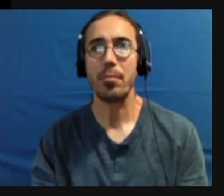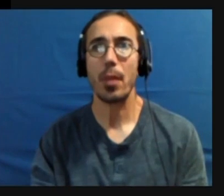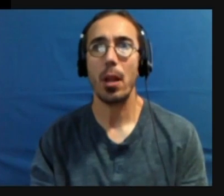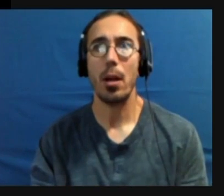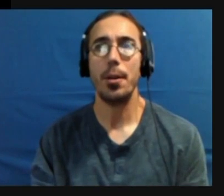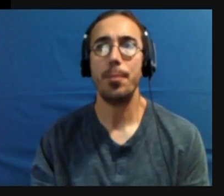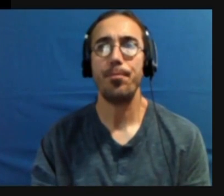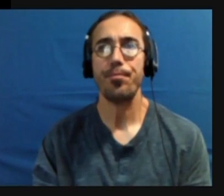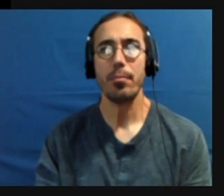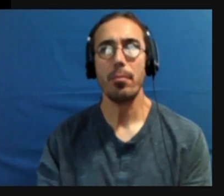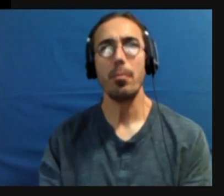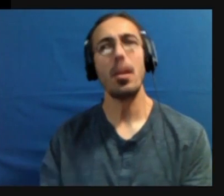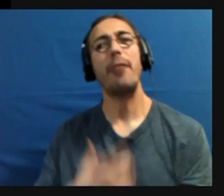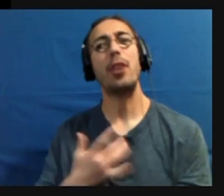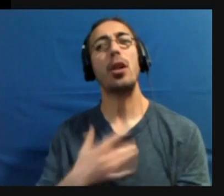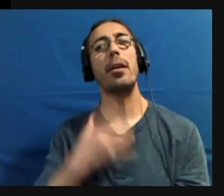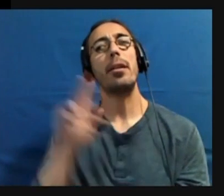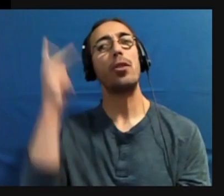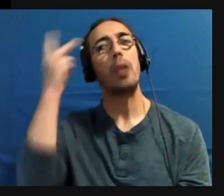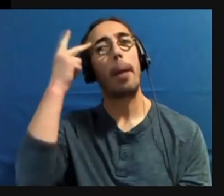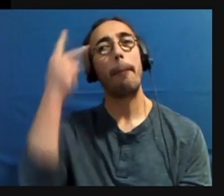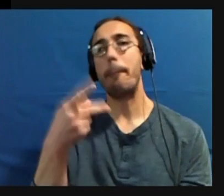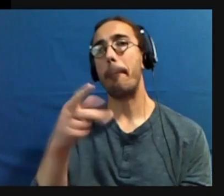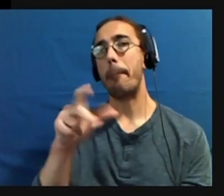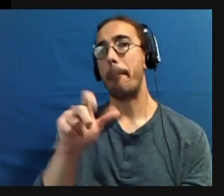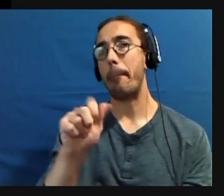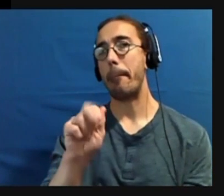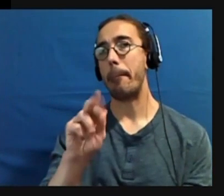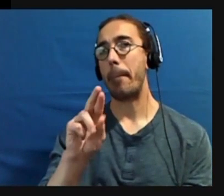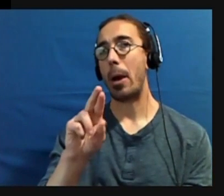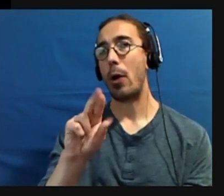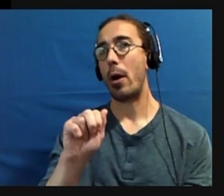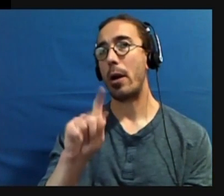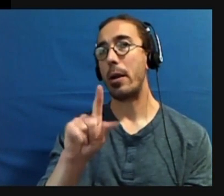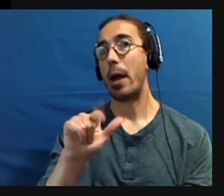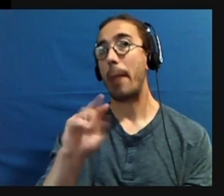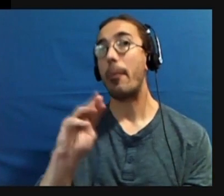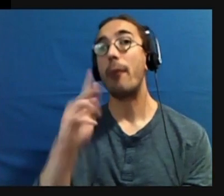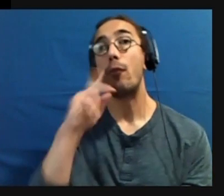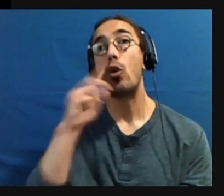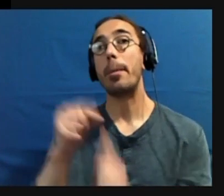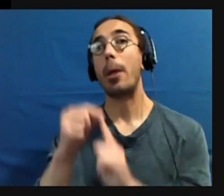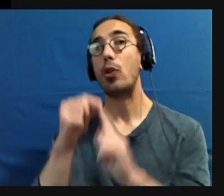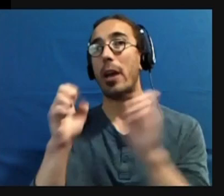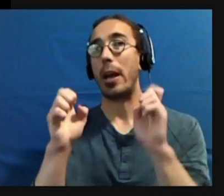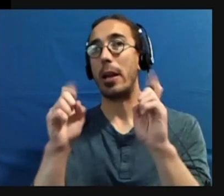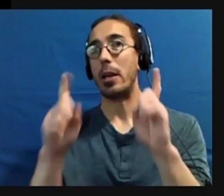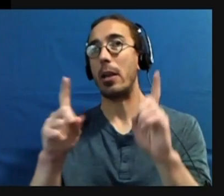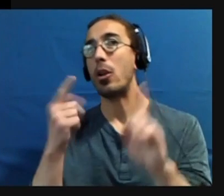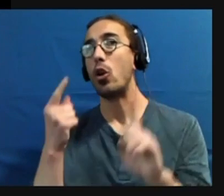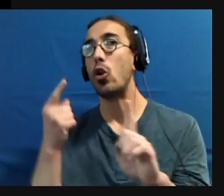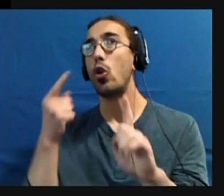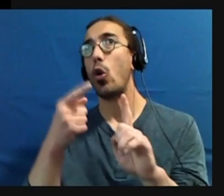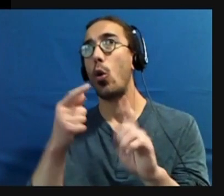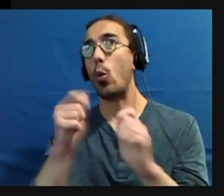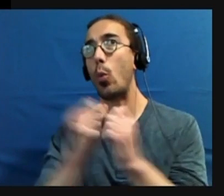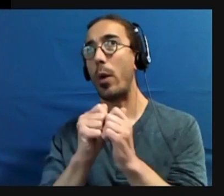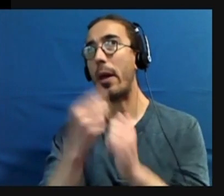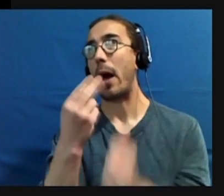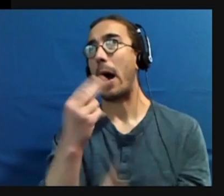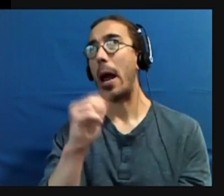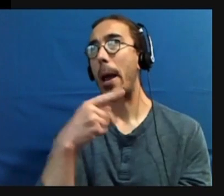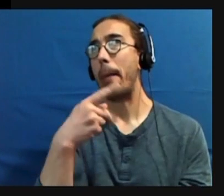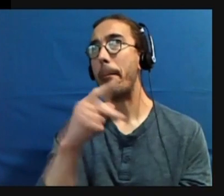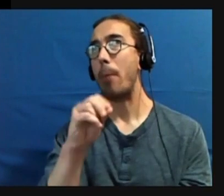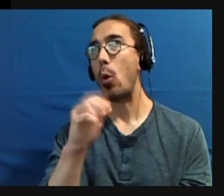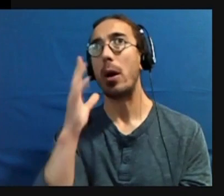I feel like the philosophy paradigm, at least in early childhood special education, is that the goal for children with hypersensory experience is